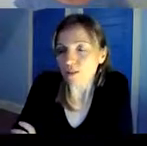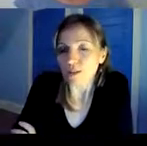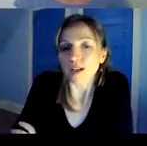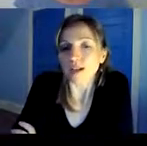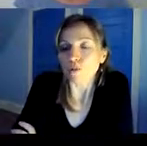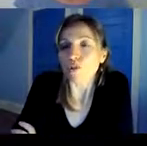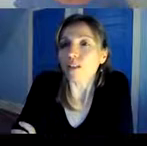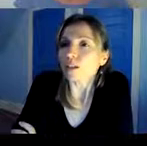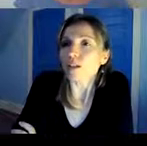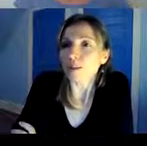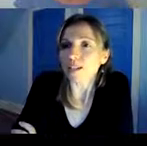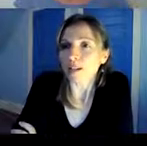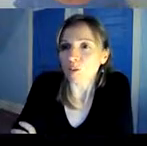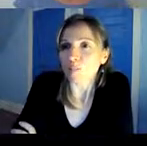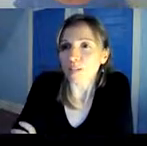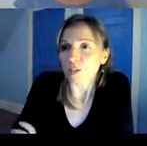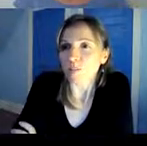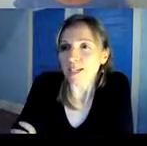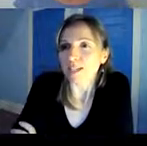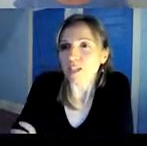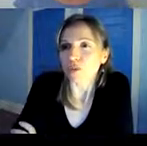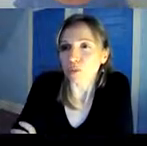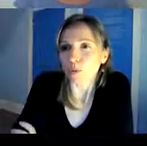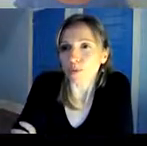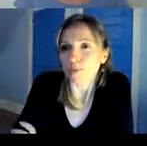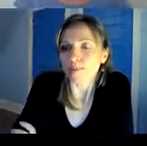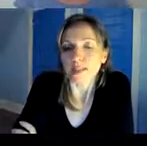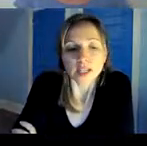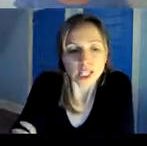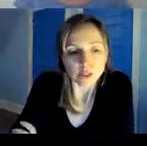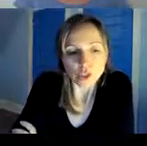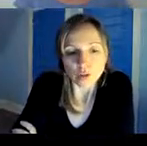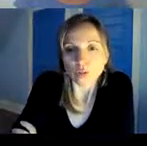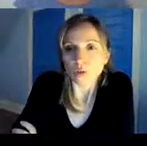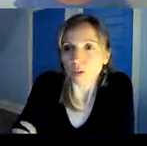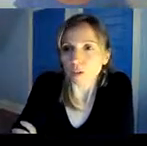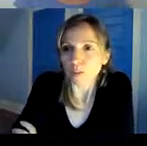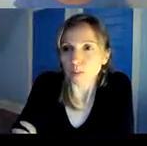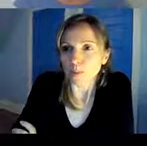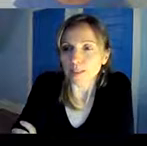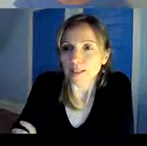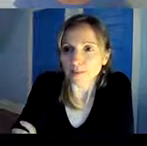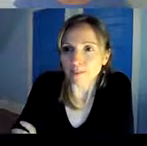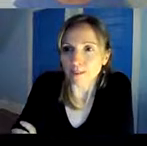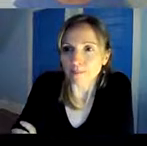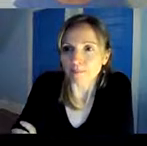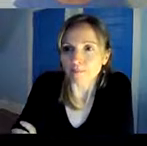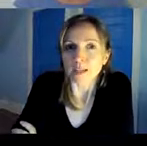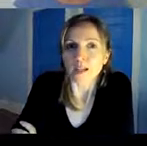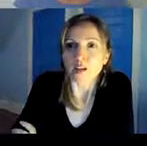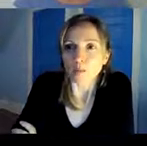species council, and look at their best management practices for disposal. Here in Toronto, we're encouraged to put them in the